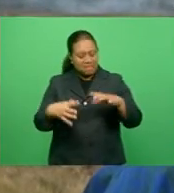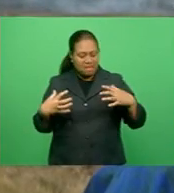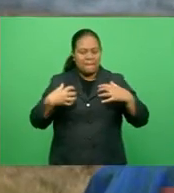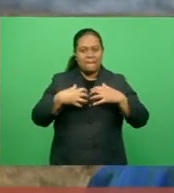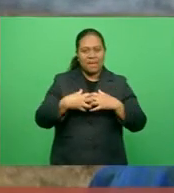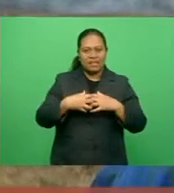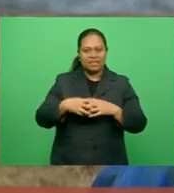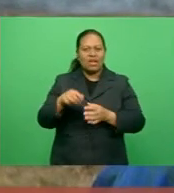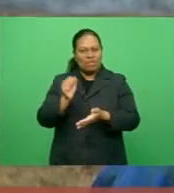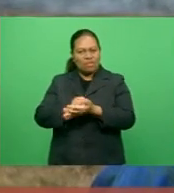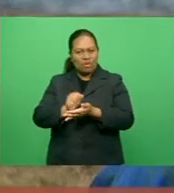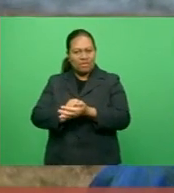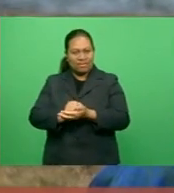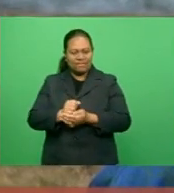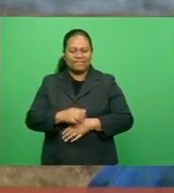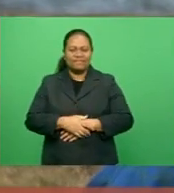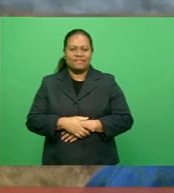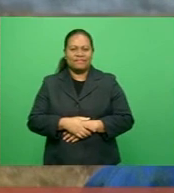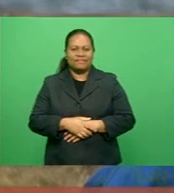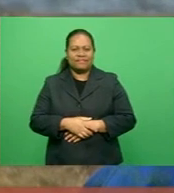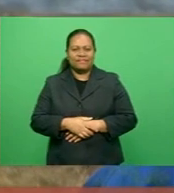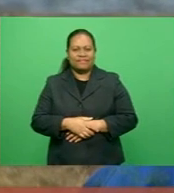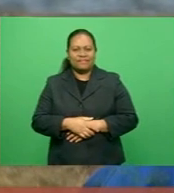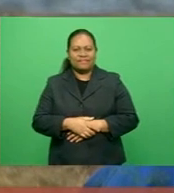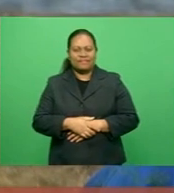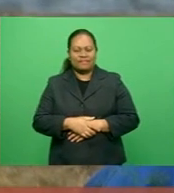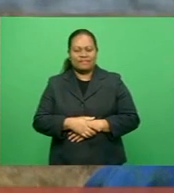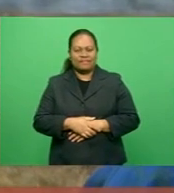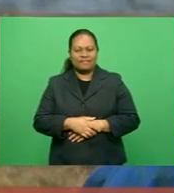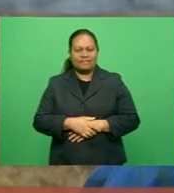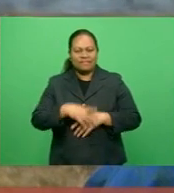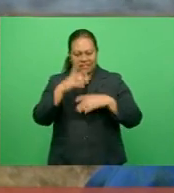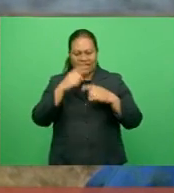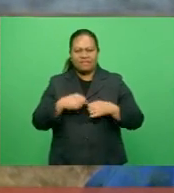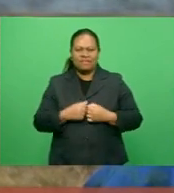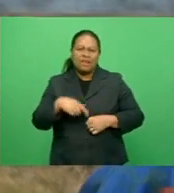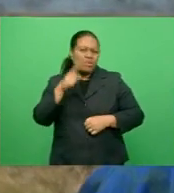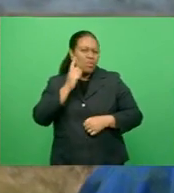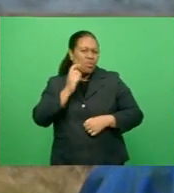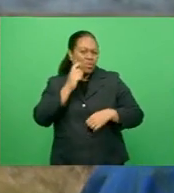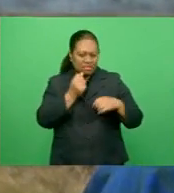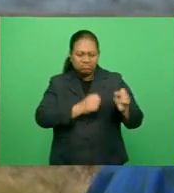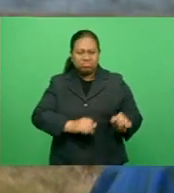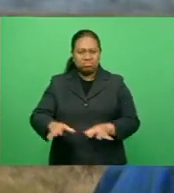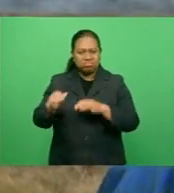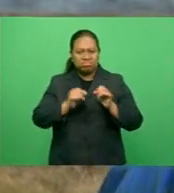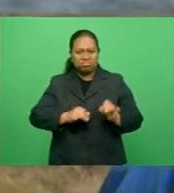here, as there is availability of brackish water where shrimp